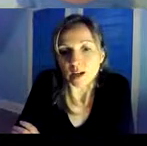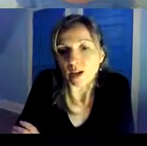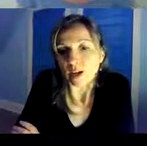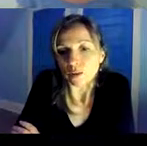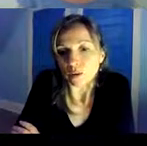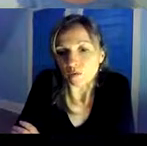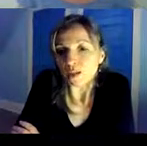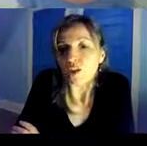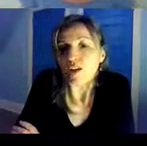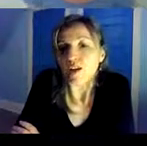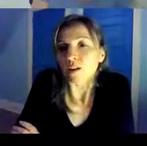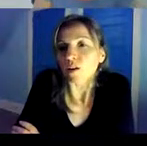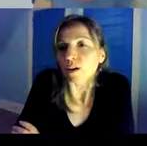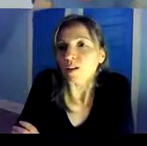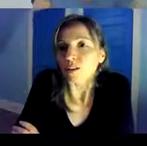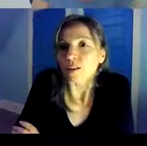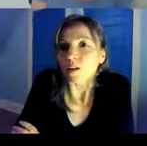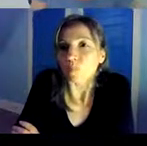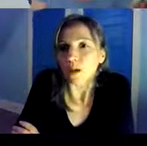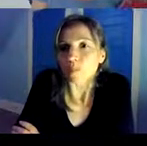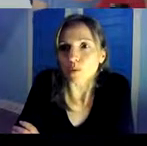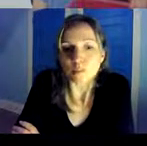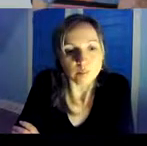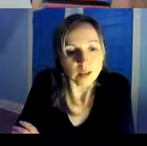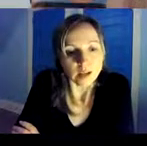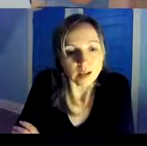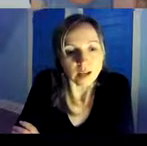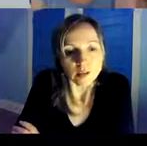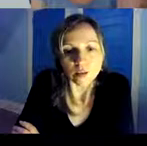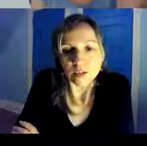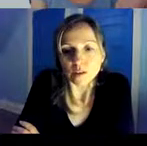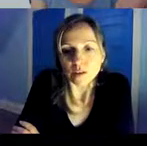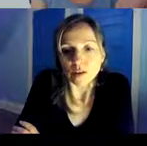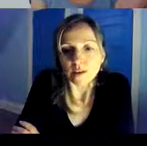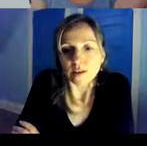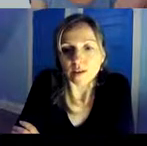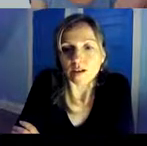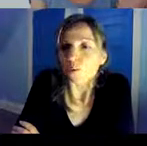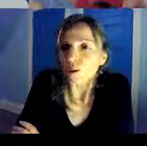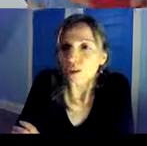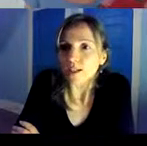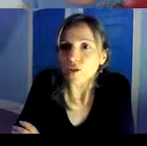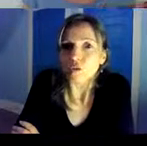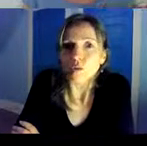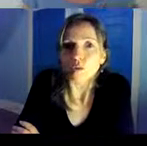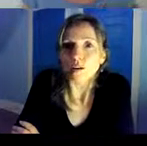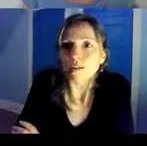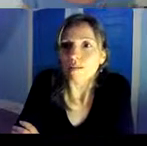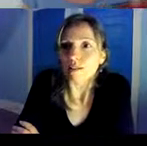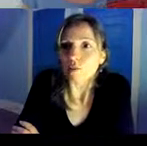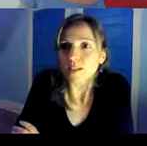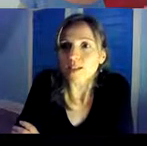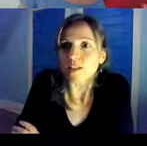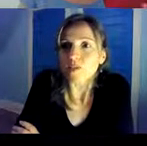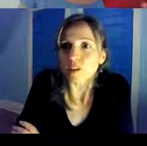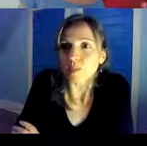knotweed. They're all from Asia and they all kind of look like bamboo. And they're either on the watch list or the